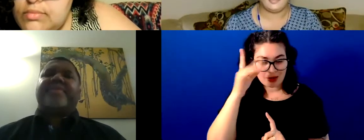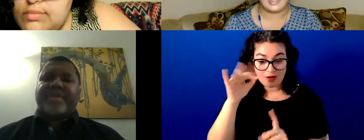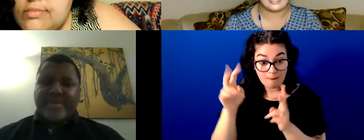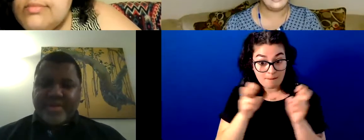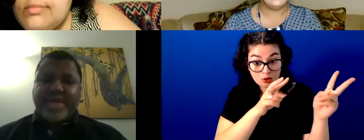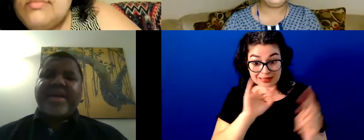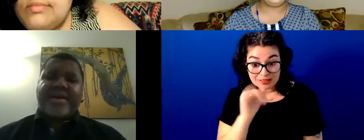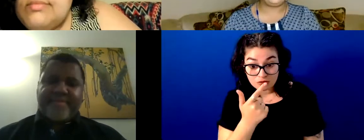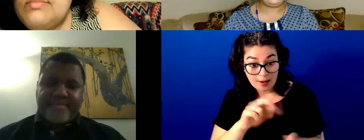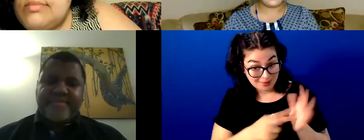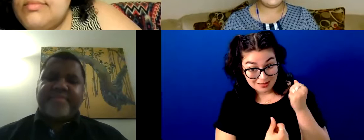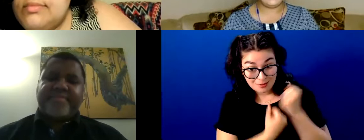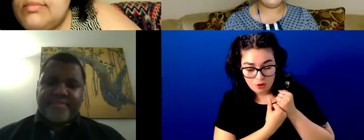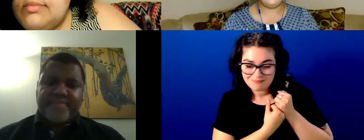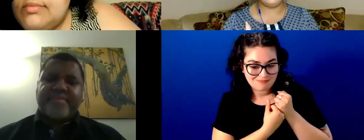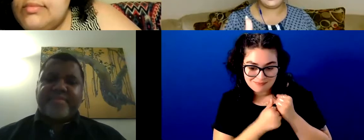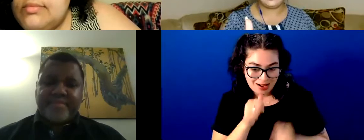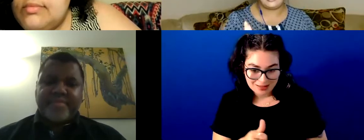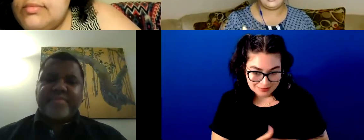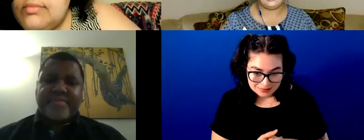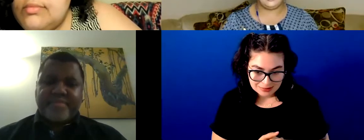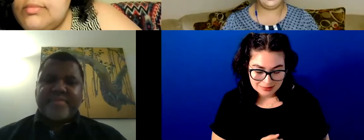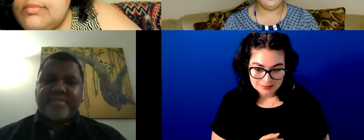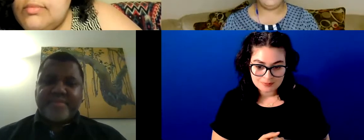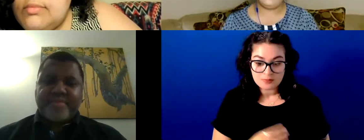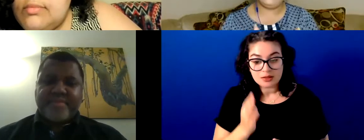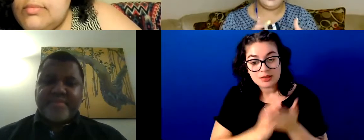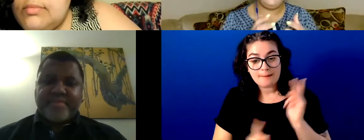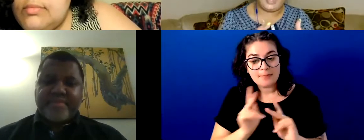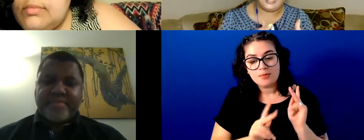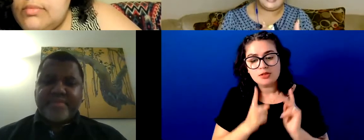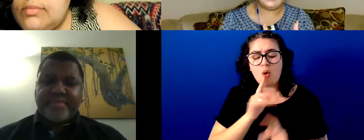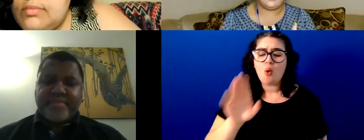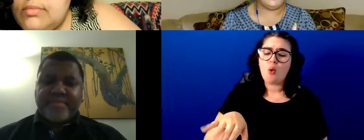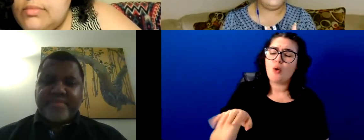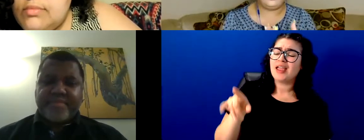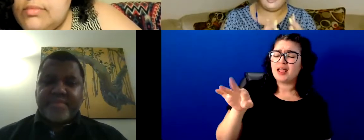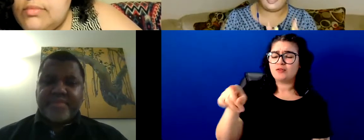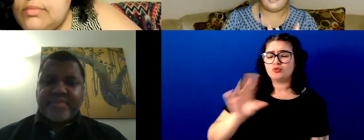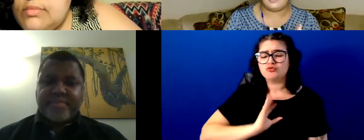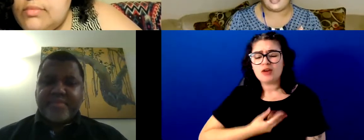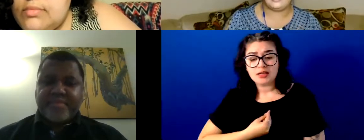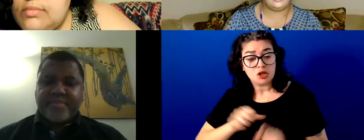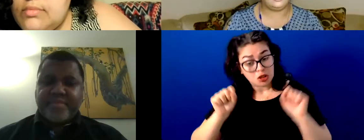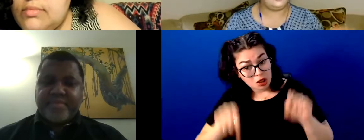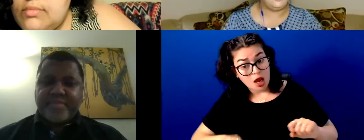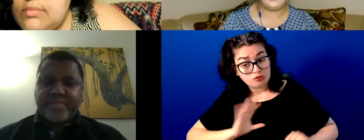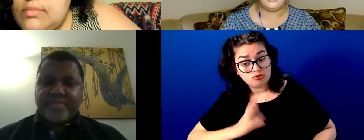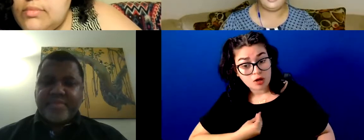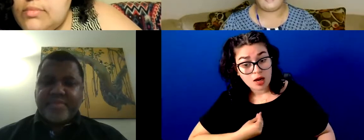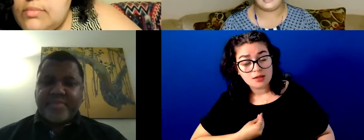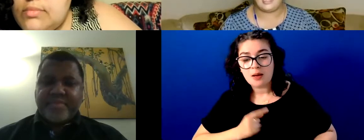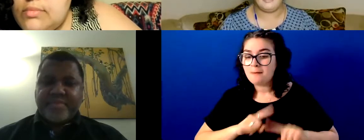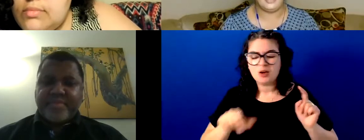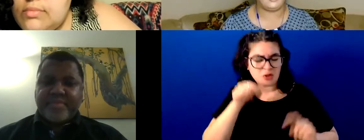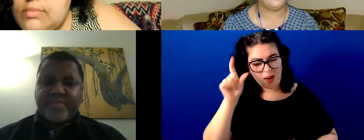us. And then people try to take, you know, well, if you're trans, you know, you can be trans and you don't have to talk